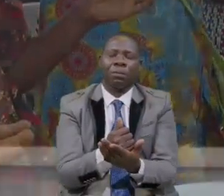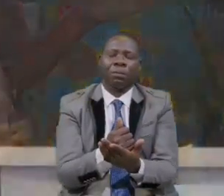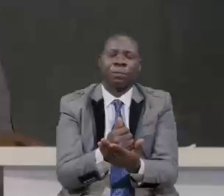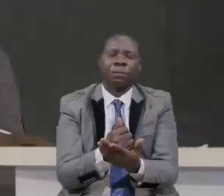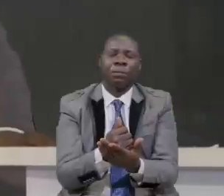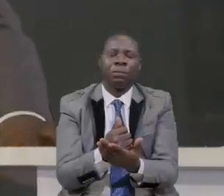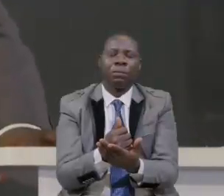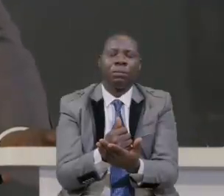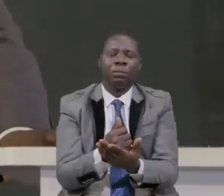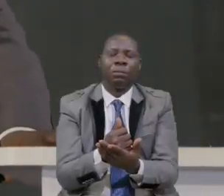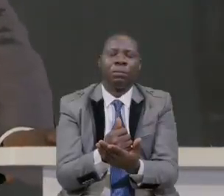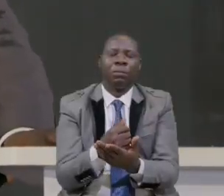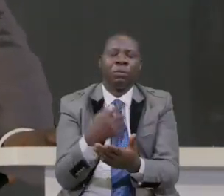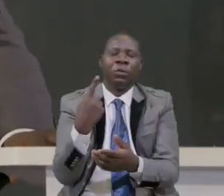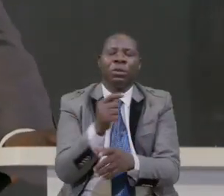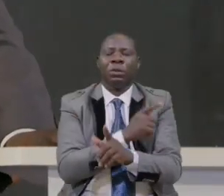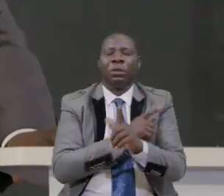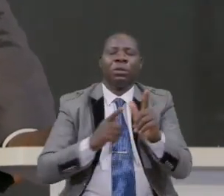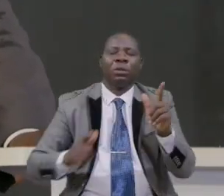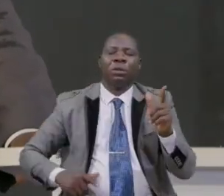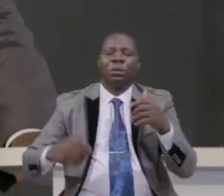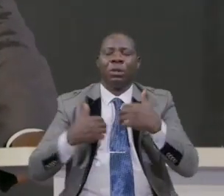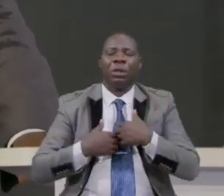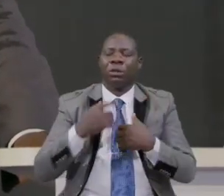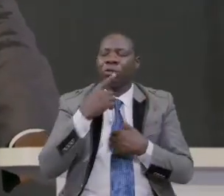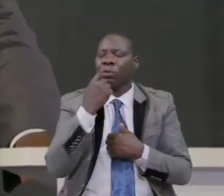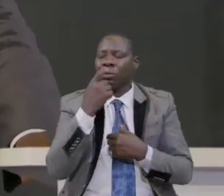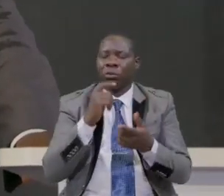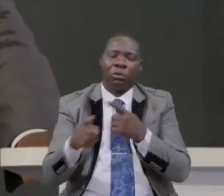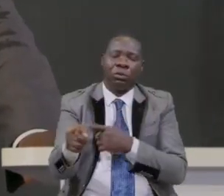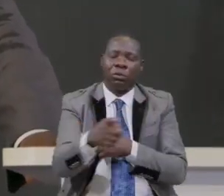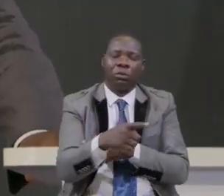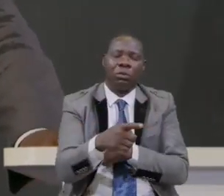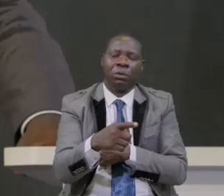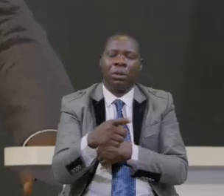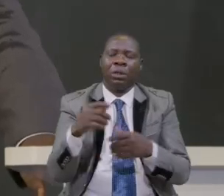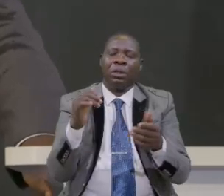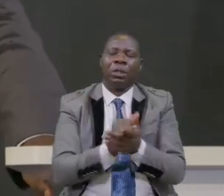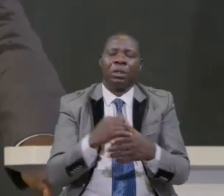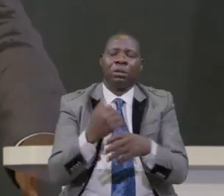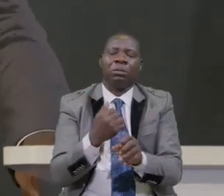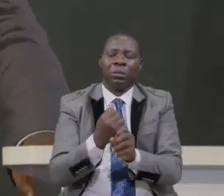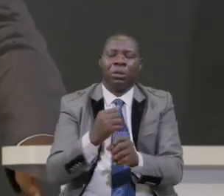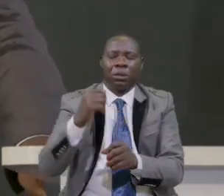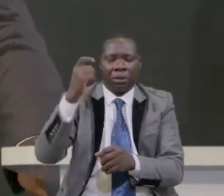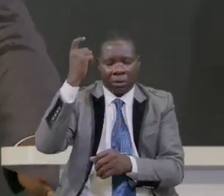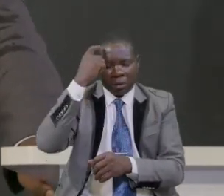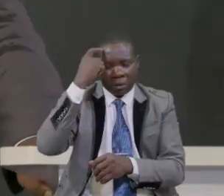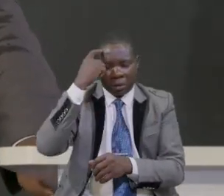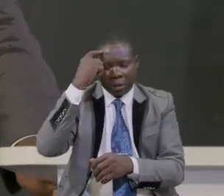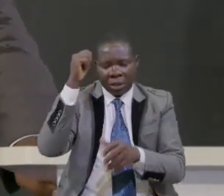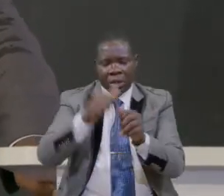The Lord has spoken to you. That makes sense. Every other